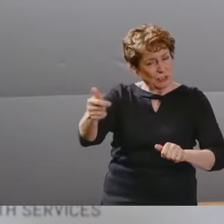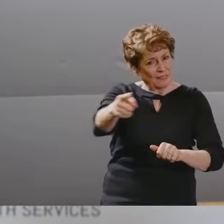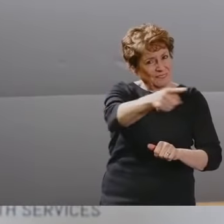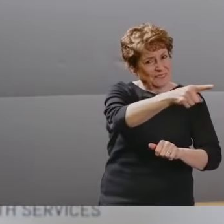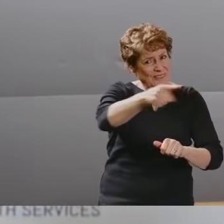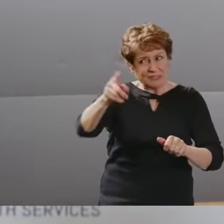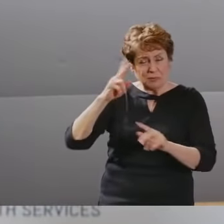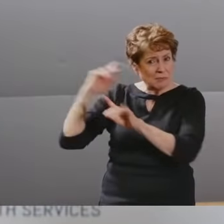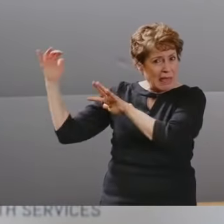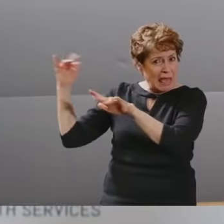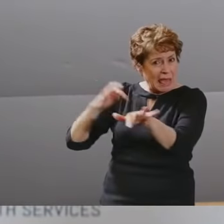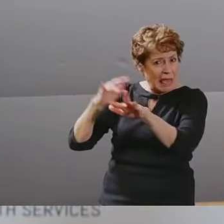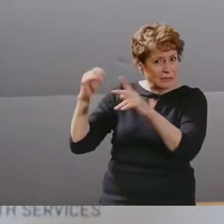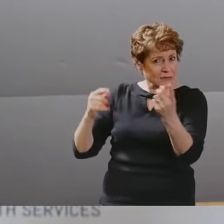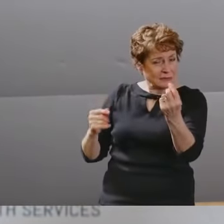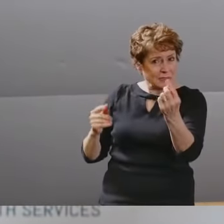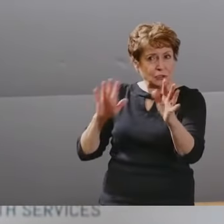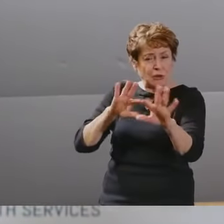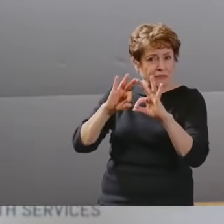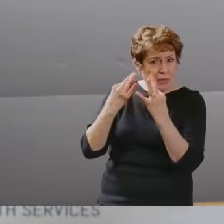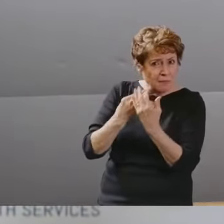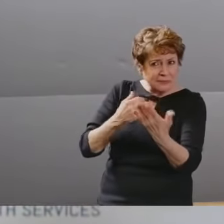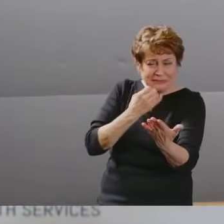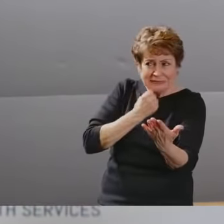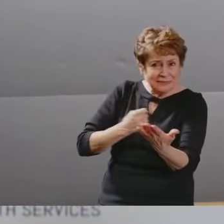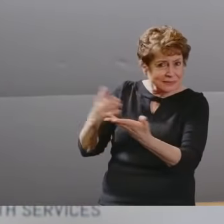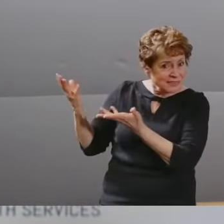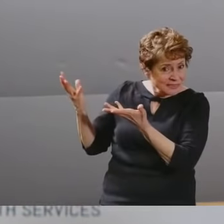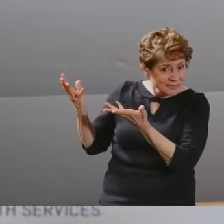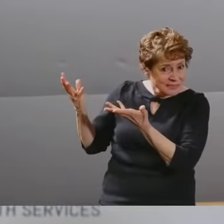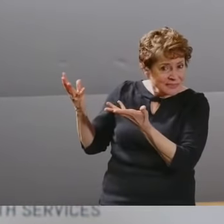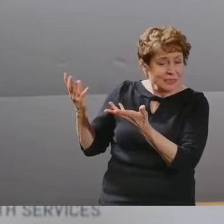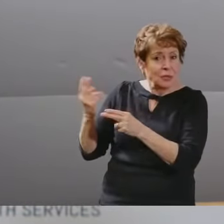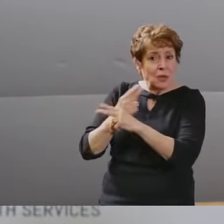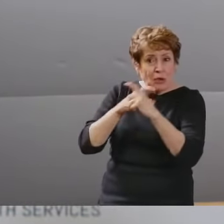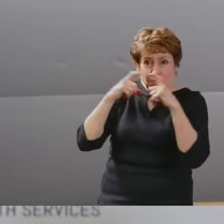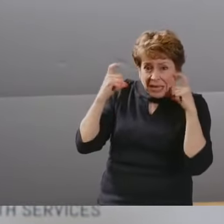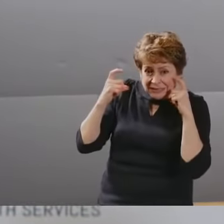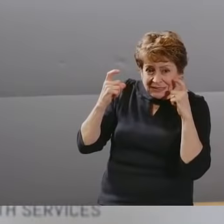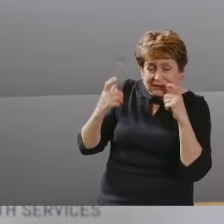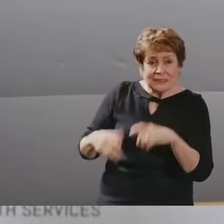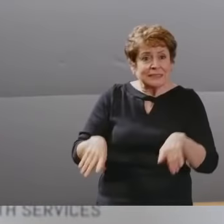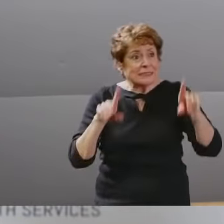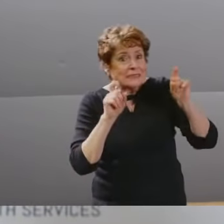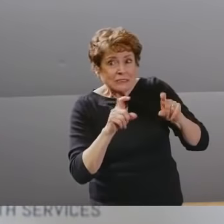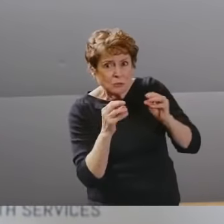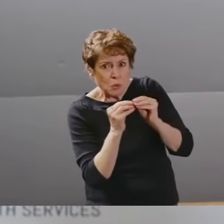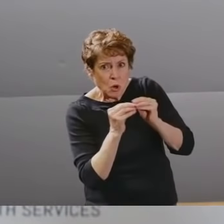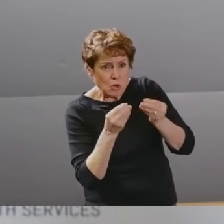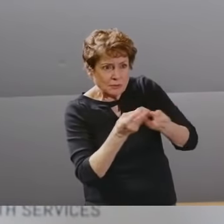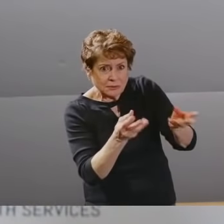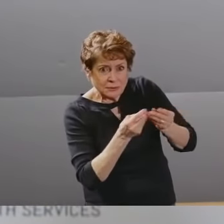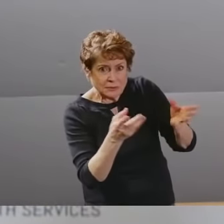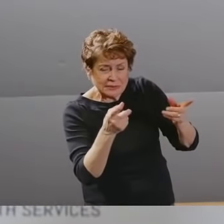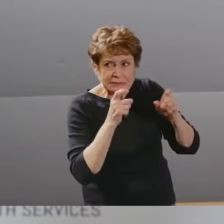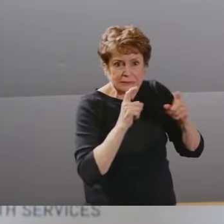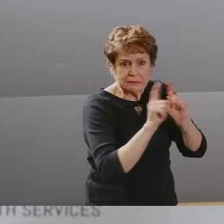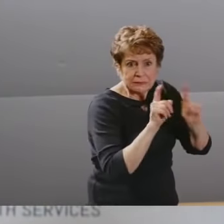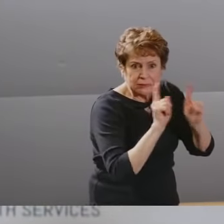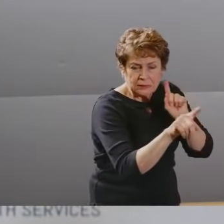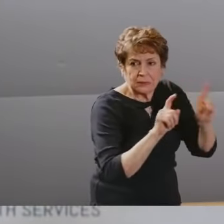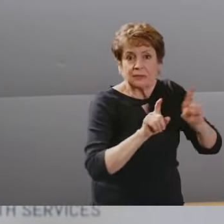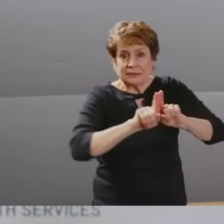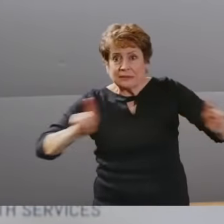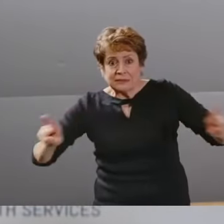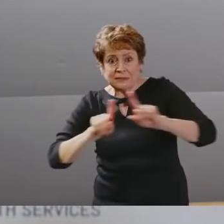loved ones, from wearing a mask to getting tested to maintaining physical